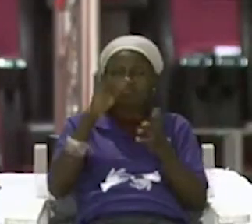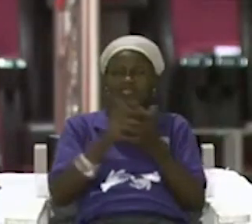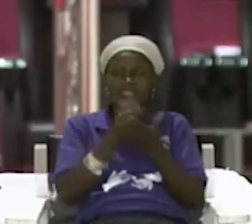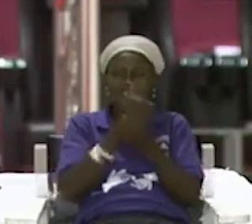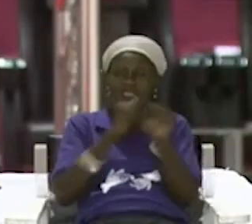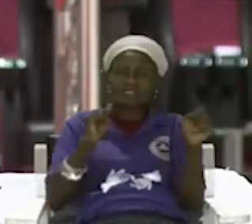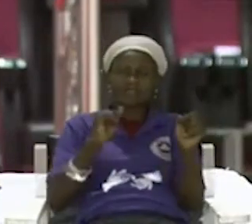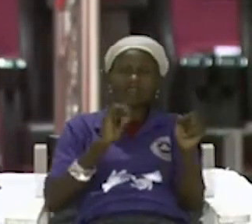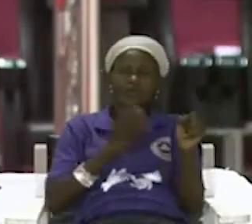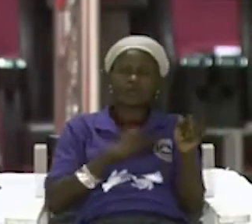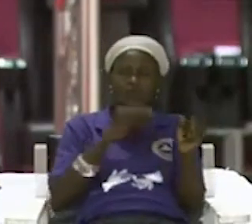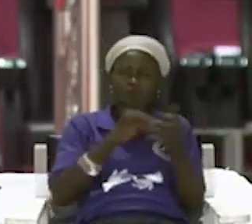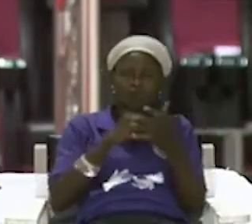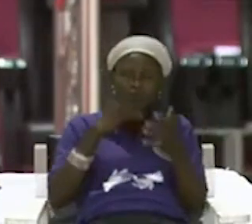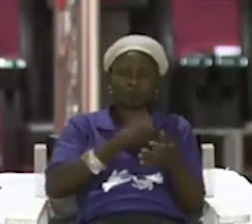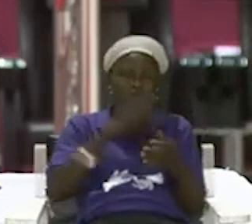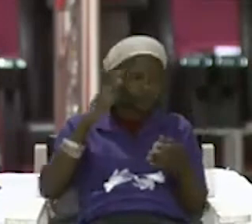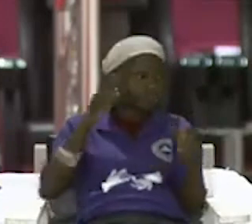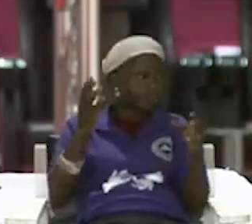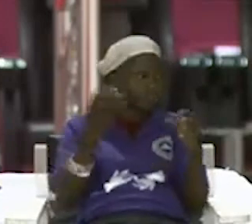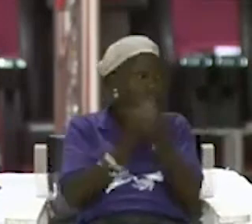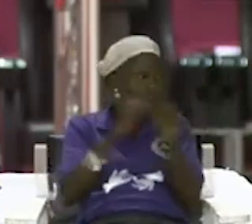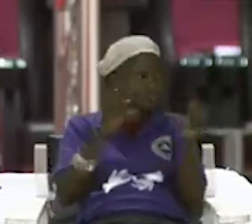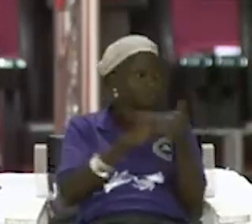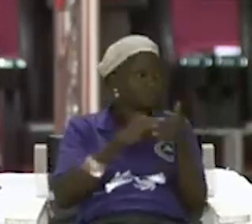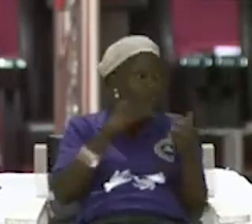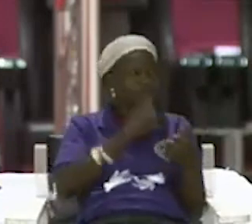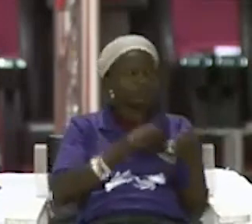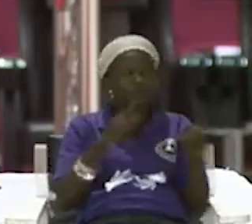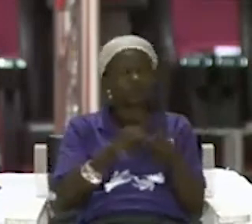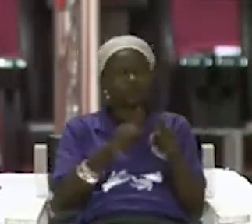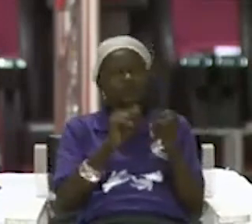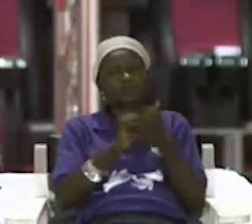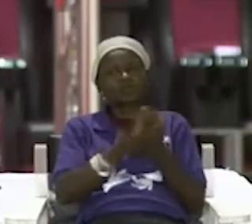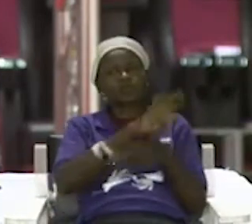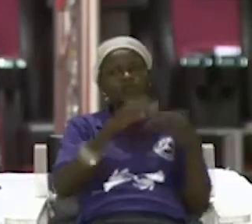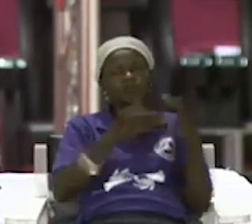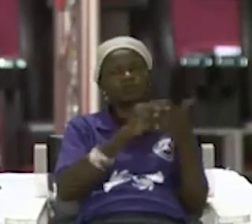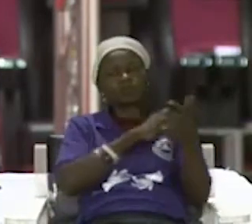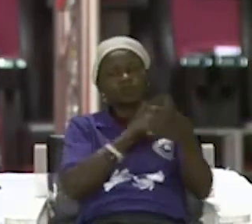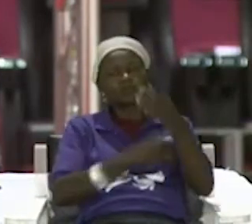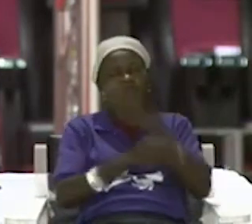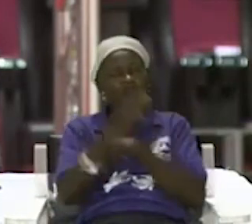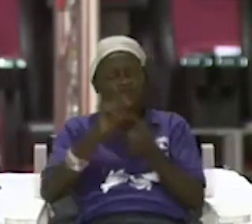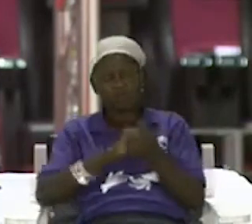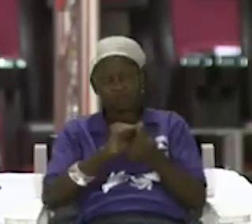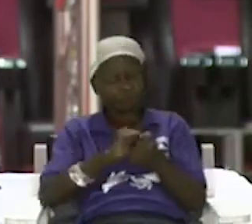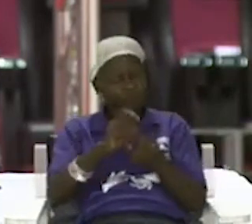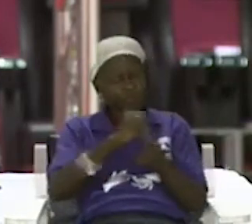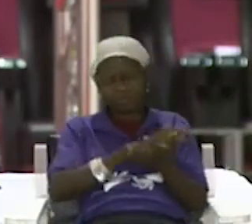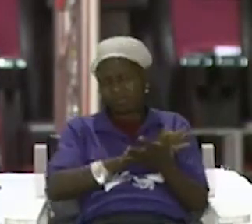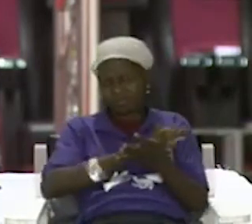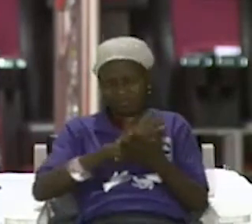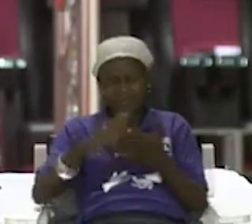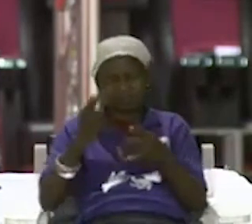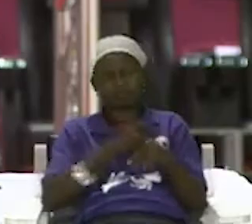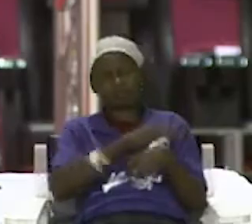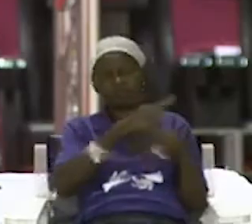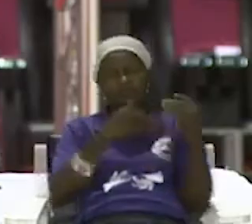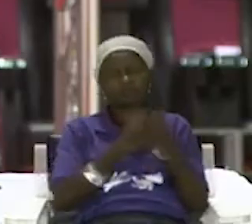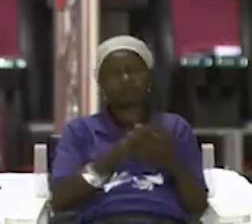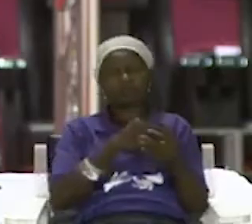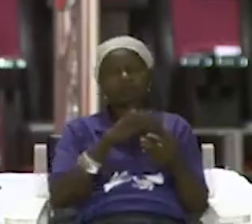own souls will save their souls also. That the Almighty God will wash them clean from all their